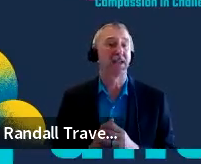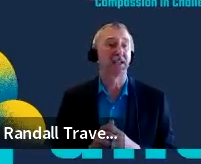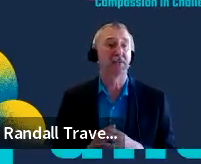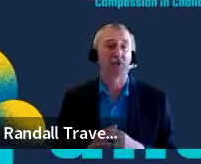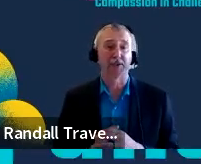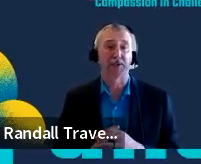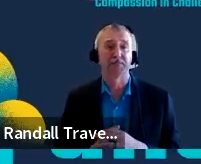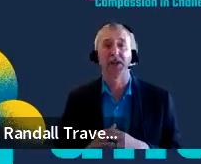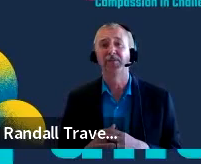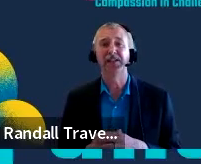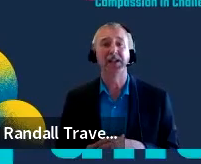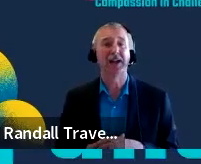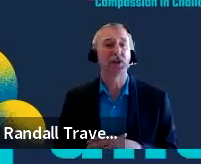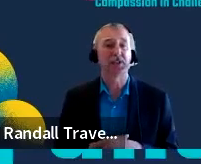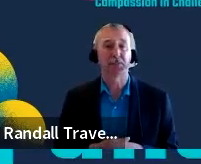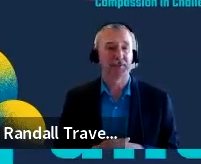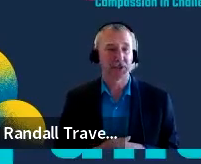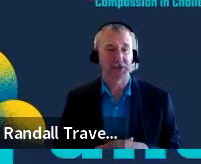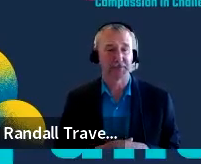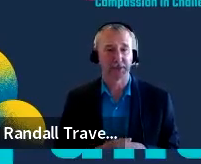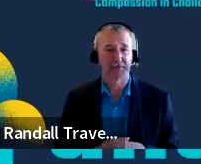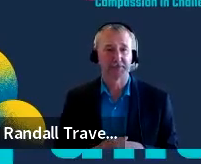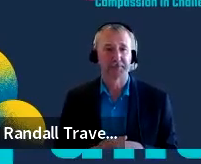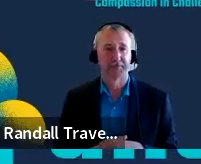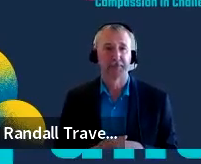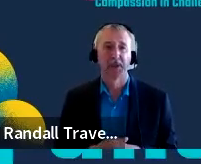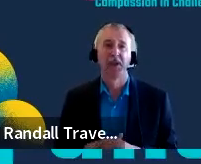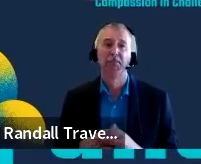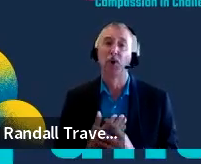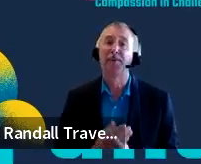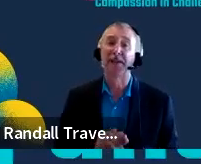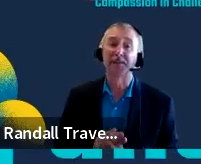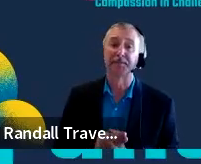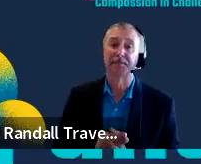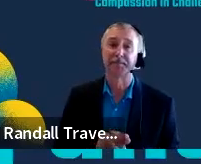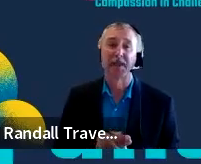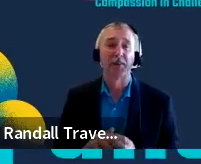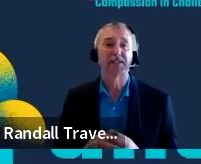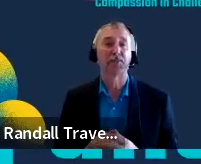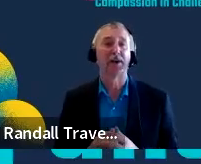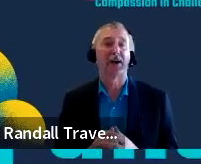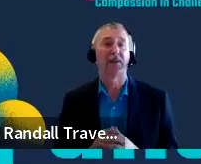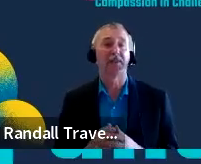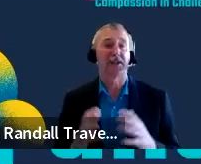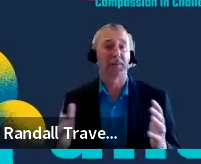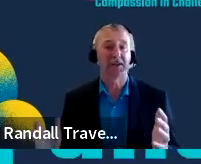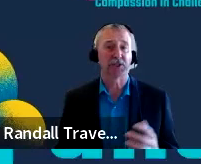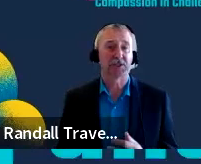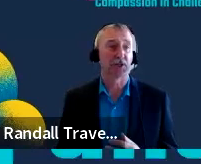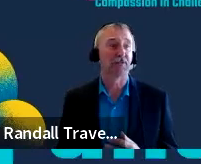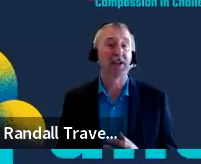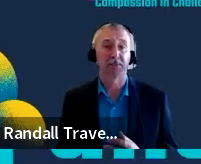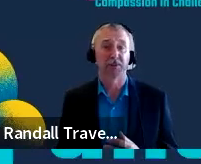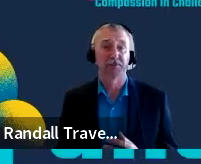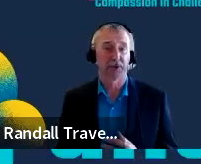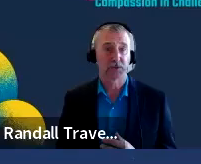I'm the Executive Director of EDI Learning and Professional Development. Before we begin, I would like to point out that the accommodations